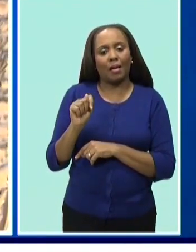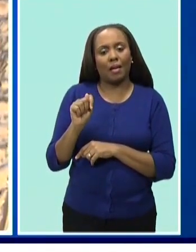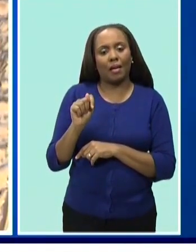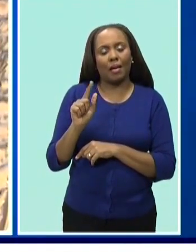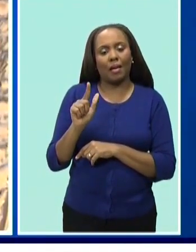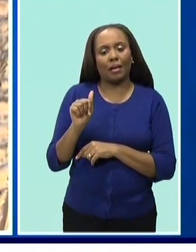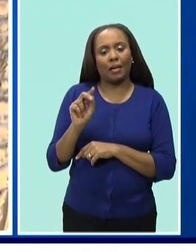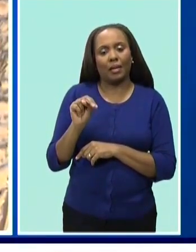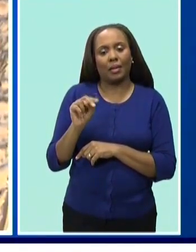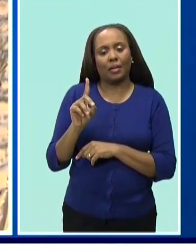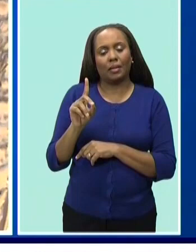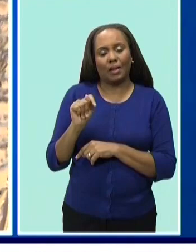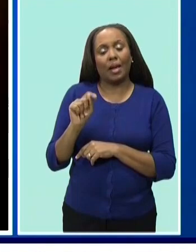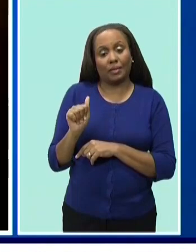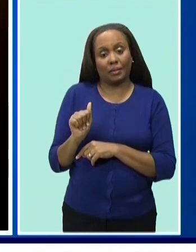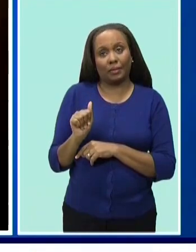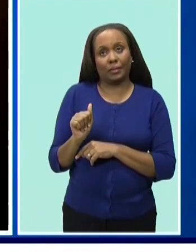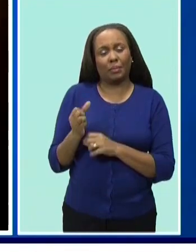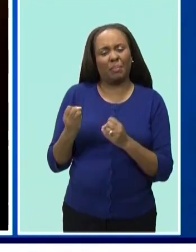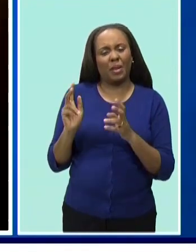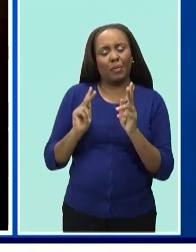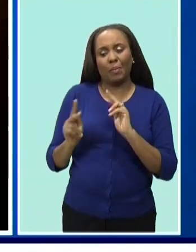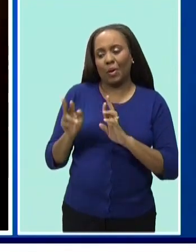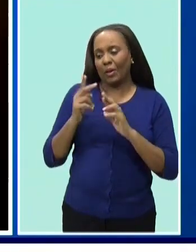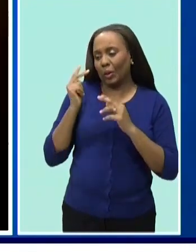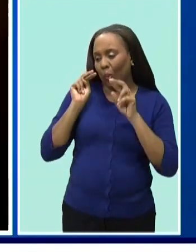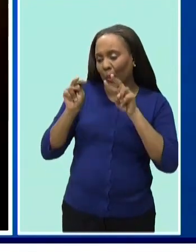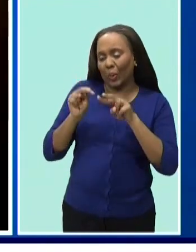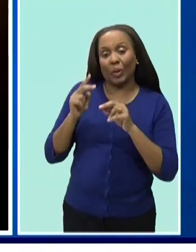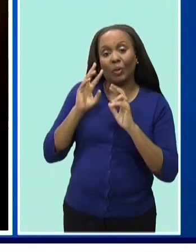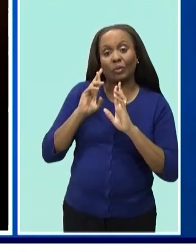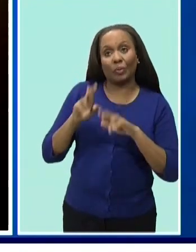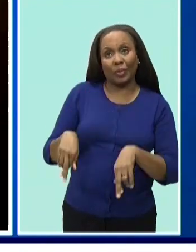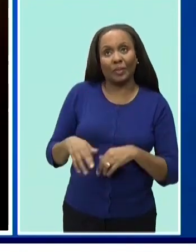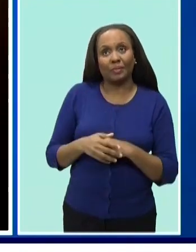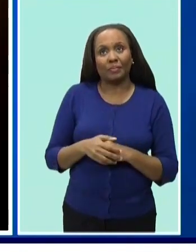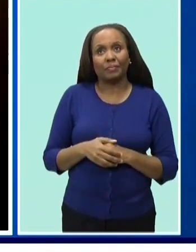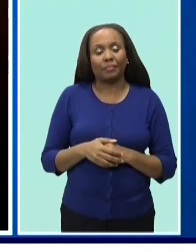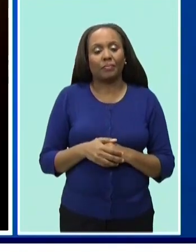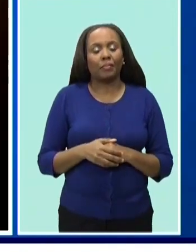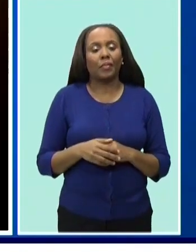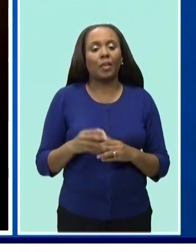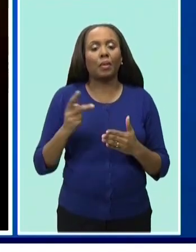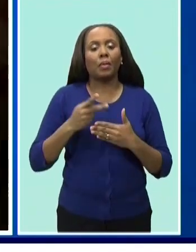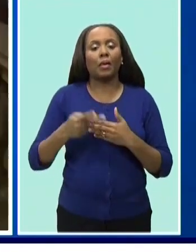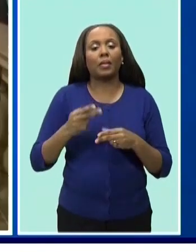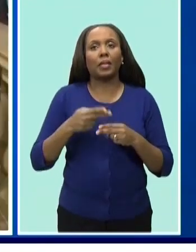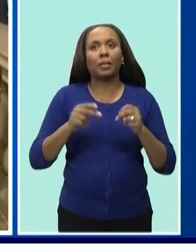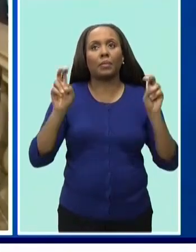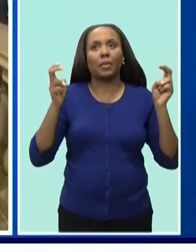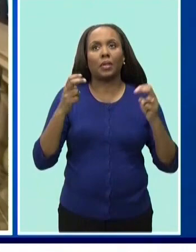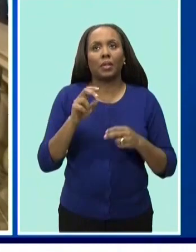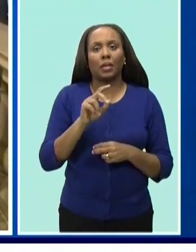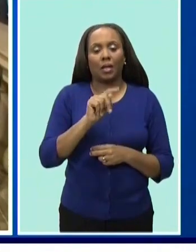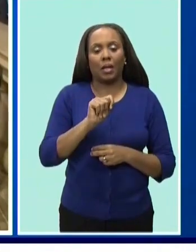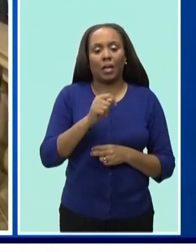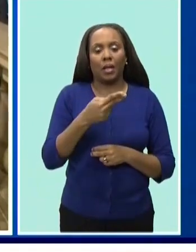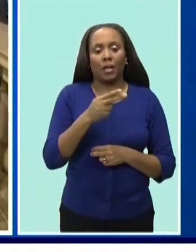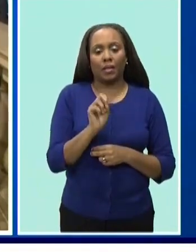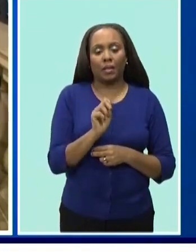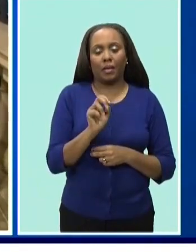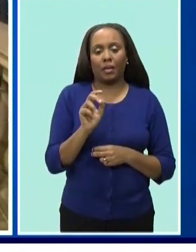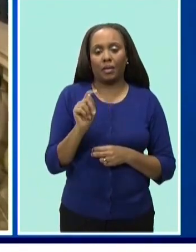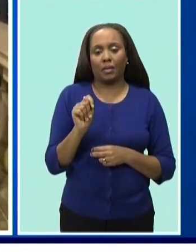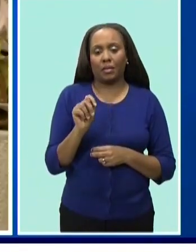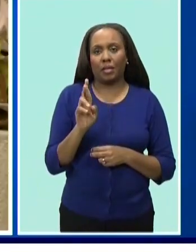people overseas, especially in the Caribbean. His breakthrough comes shortly after The Trident, The Land We Call Home, was first shown at Lime Grove